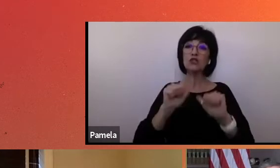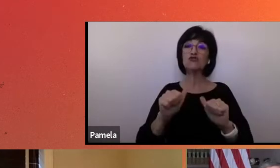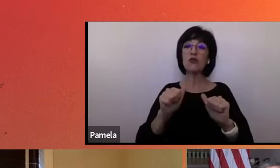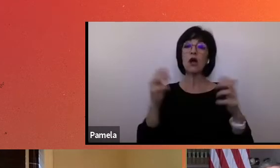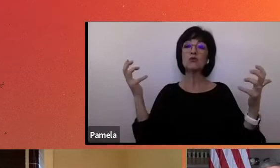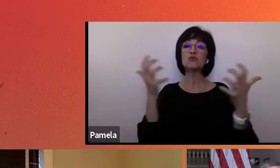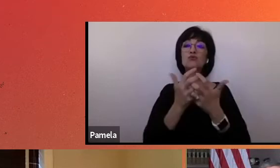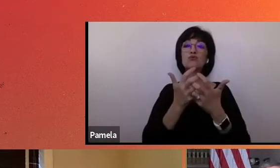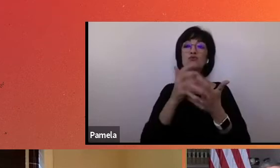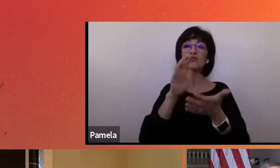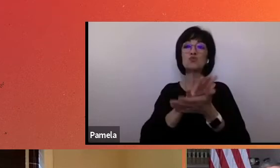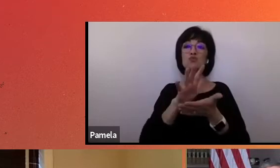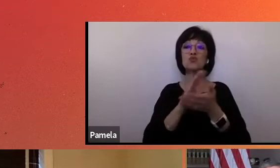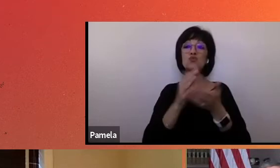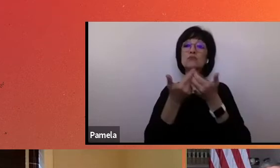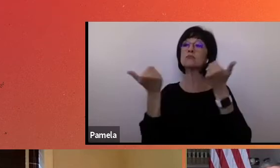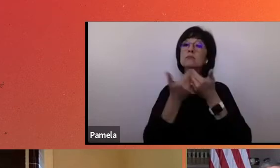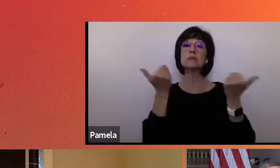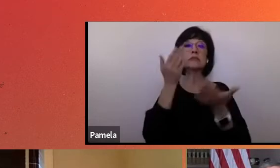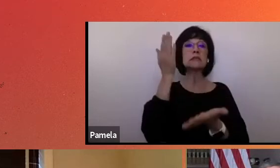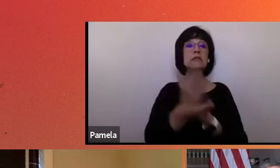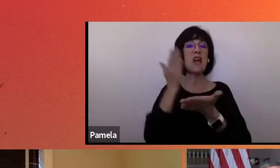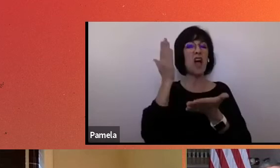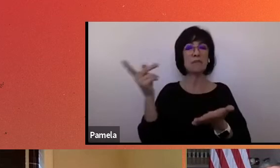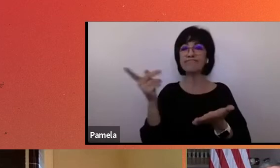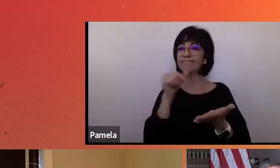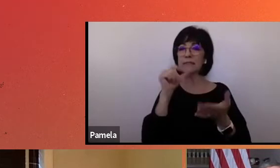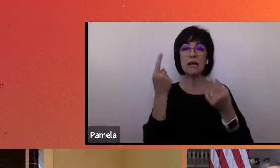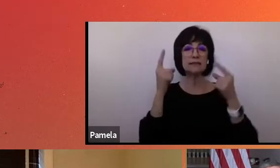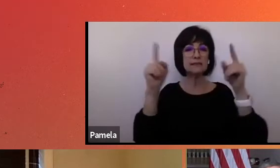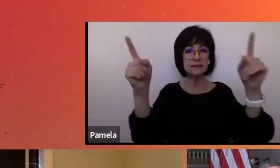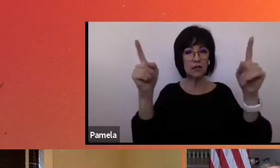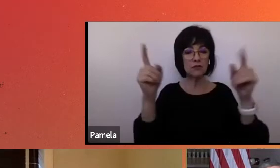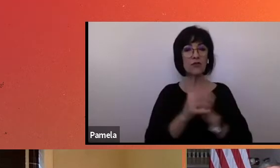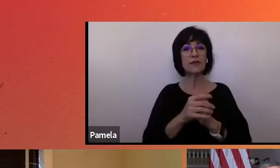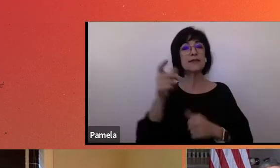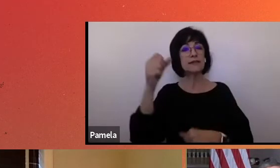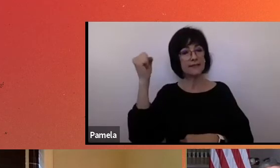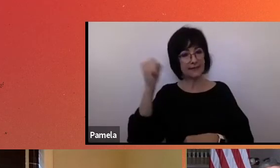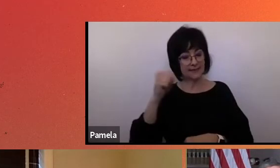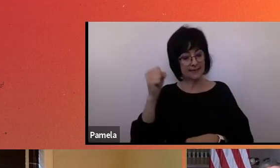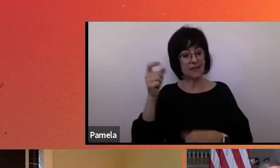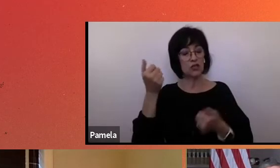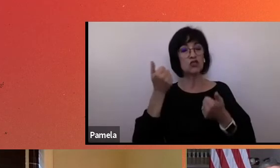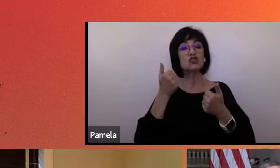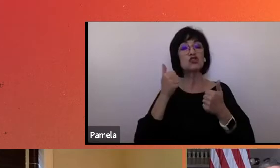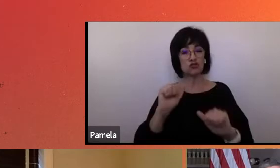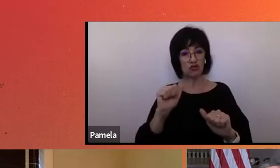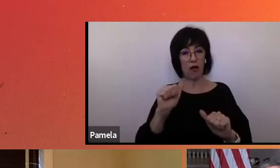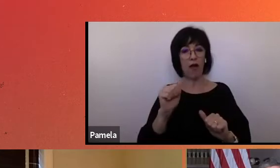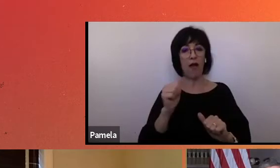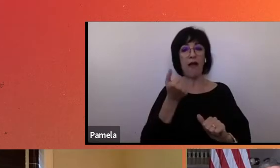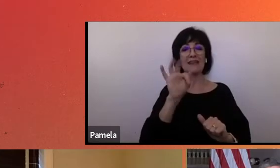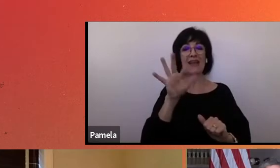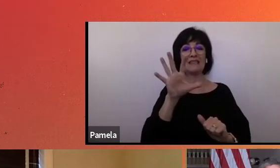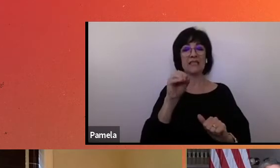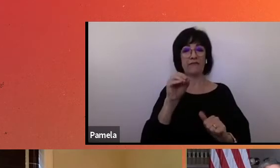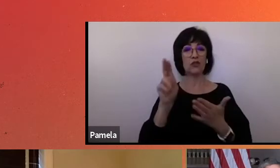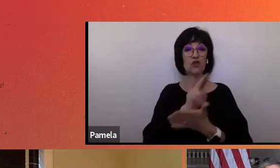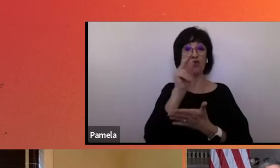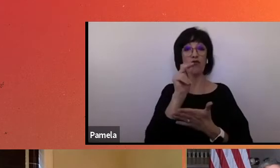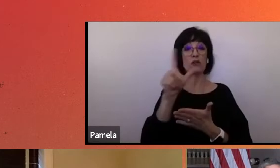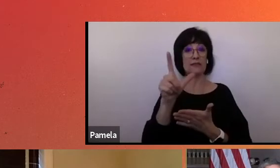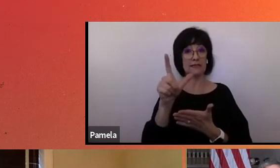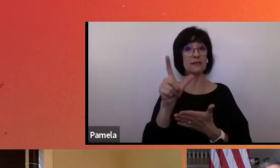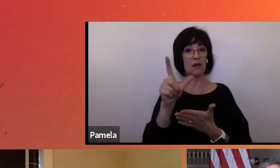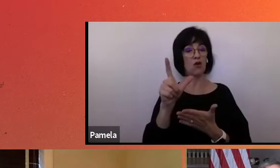the students from Delaware State College actually tried to integrate the University of Delaware in 1950. And they